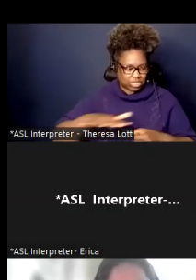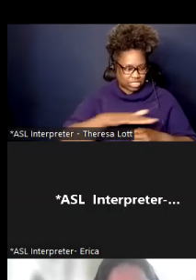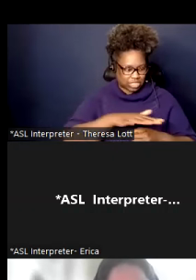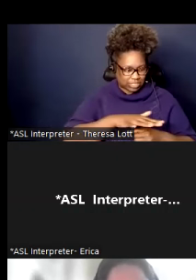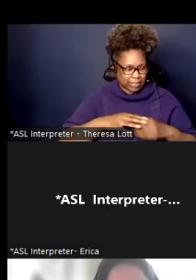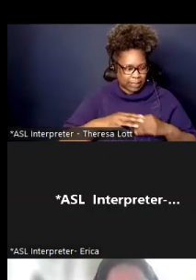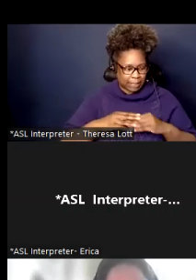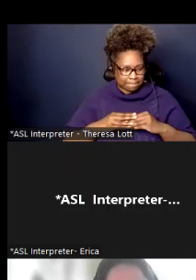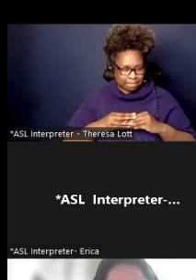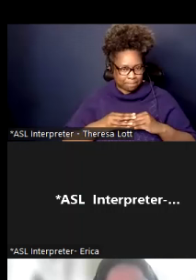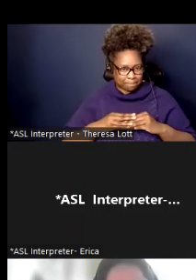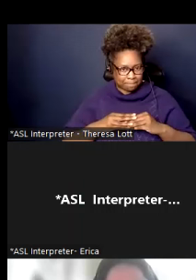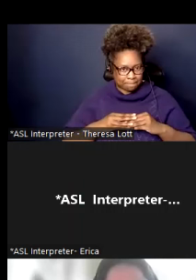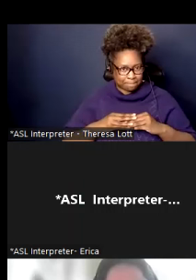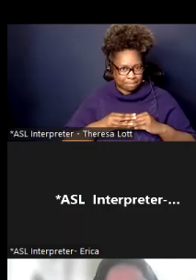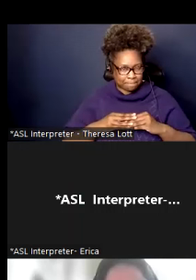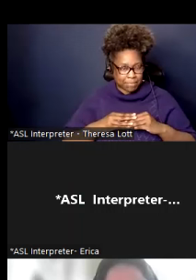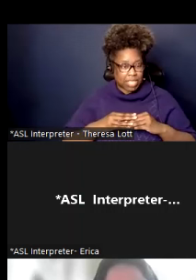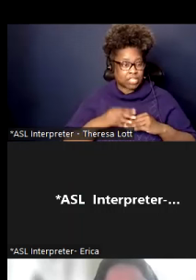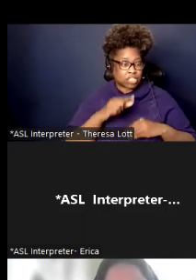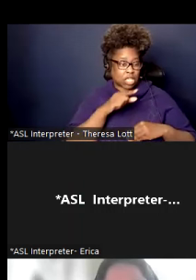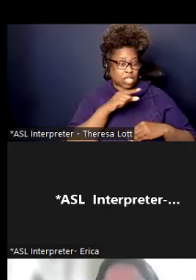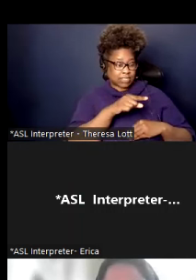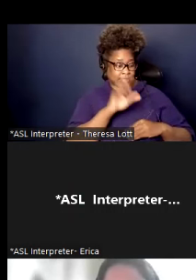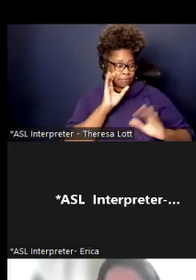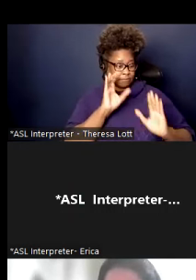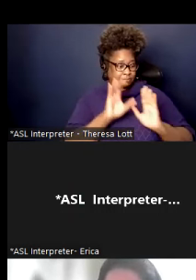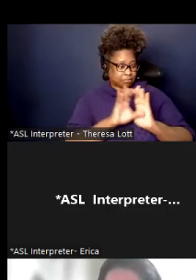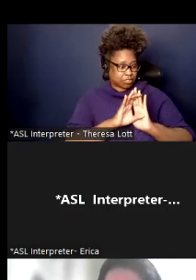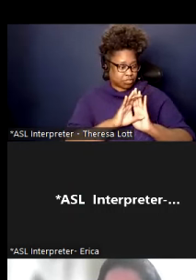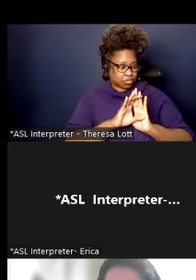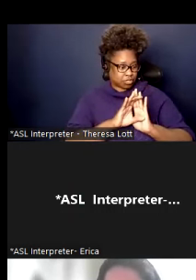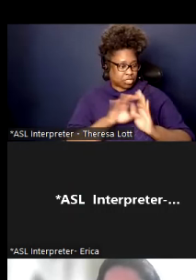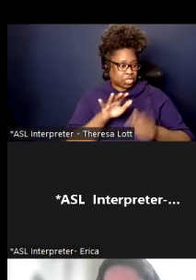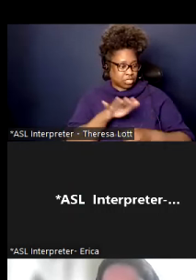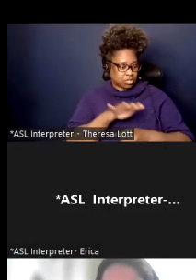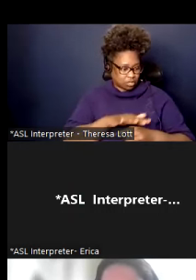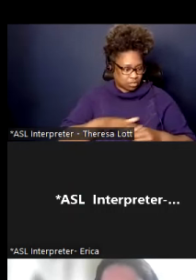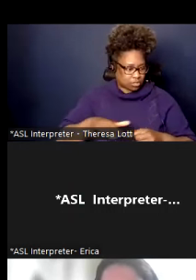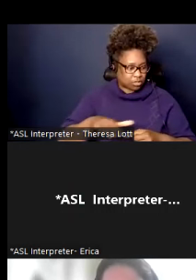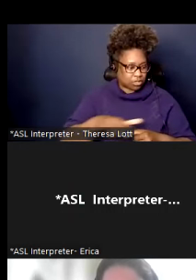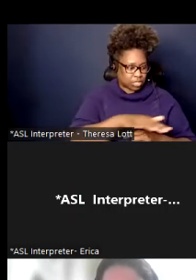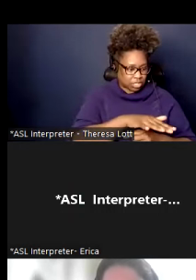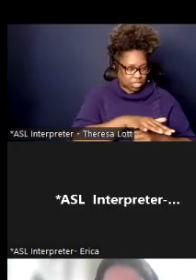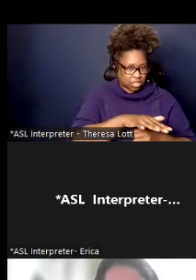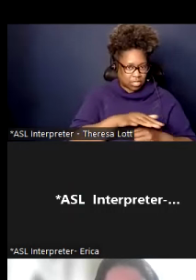So this is the region as it existed about 140 years ago. A lot of it was marshland like a